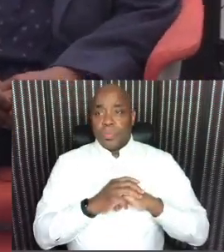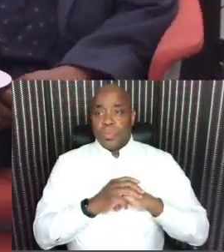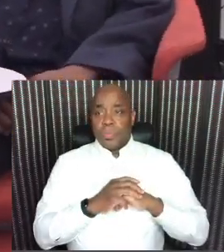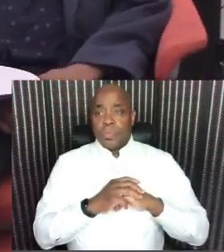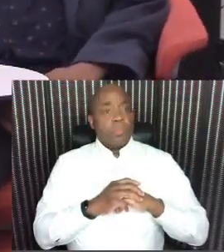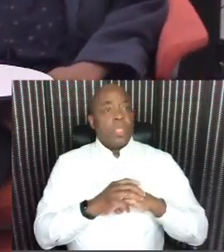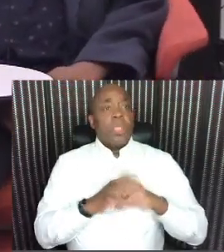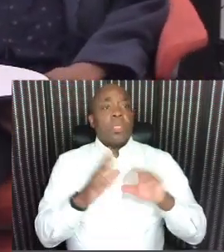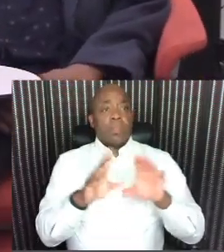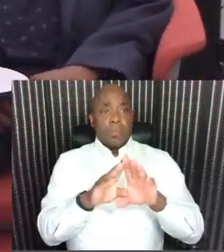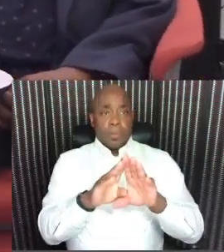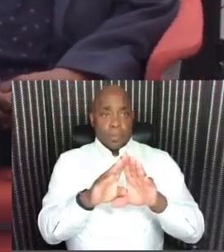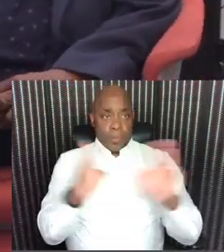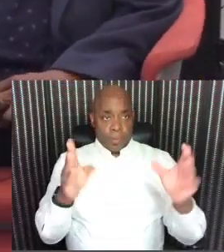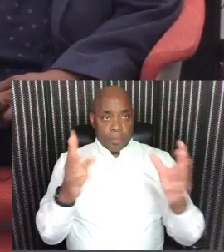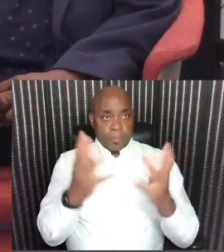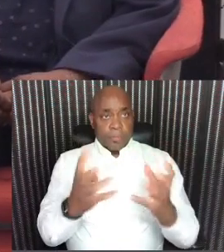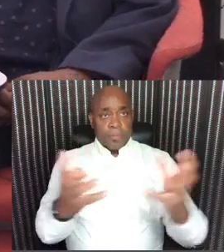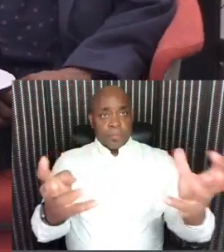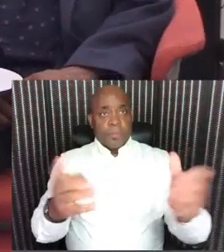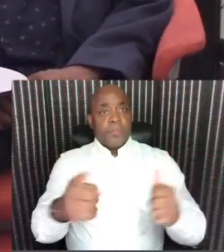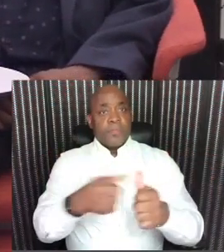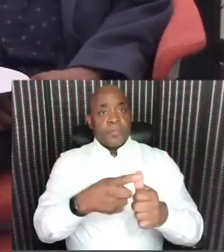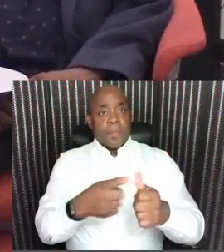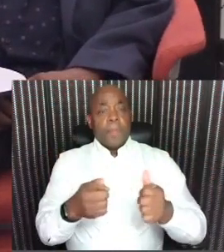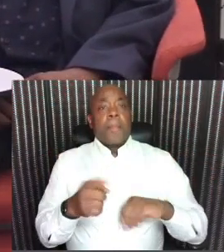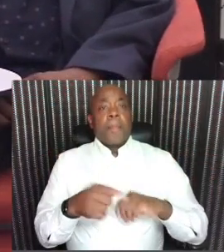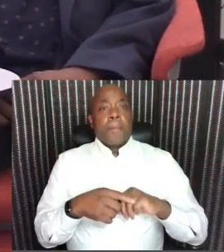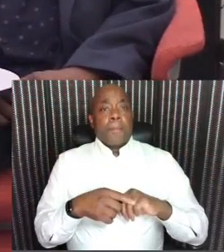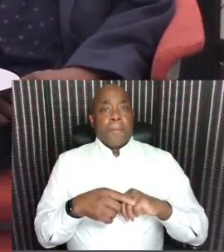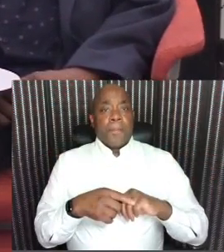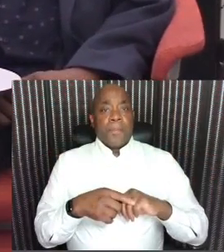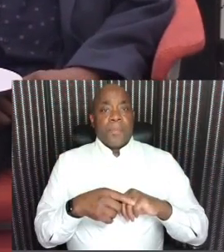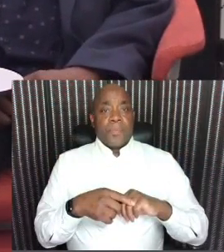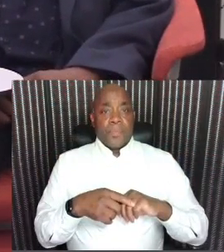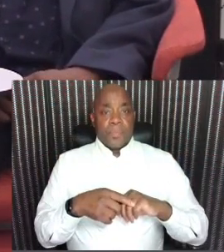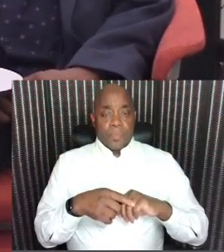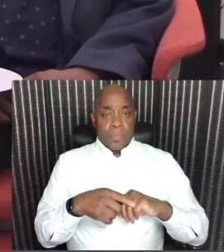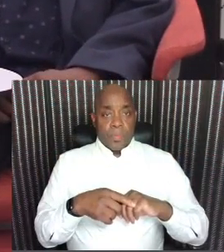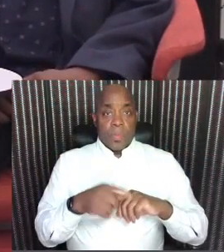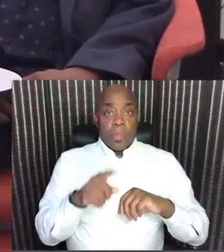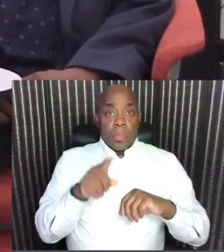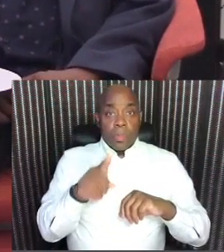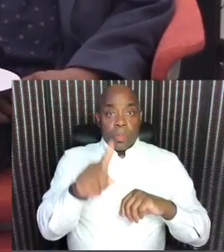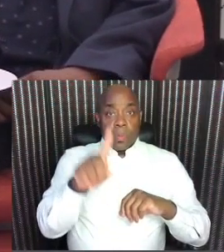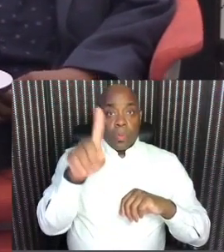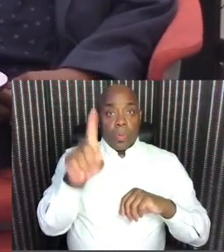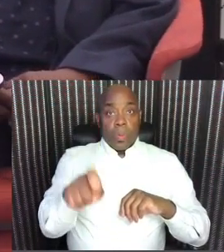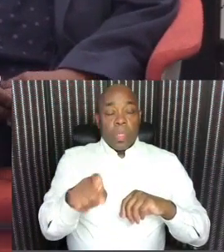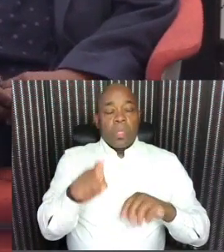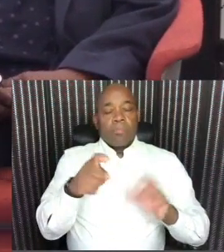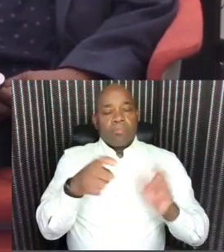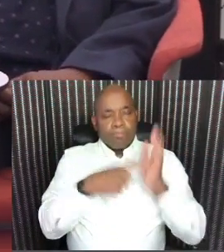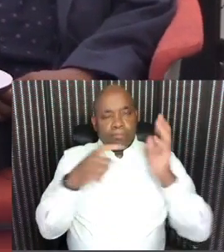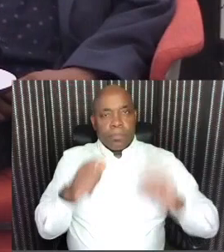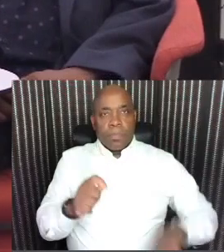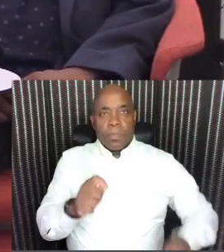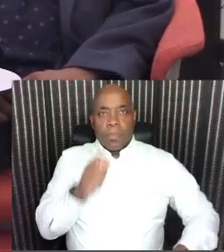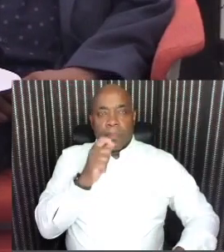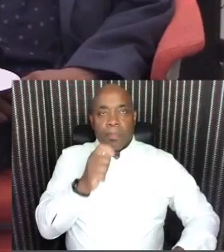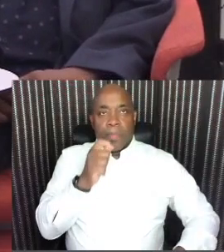floor first. And you have to use the mic when you ask the question because no one can hear you on the live